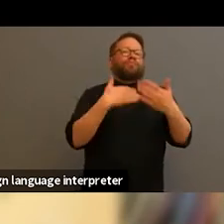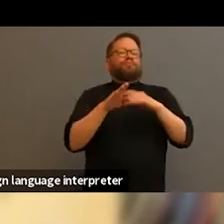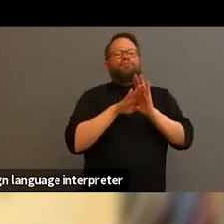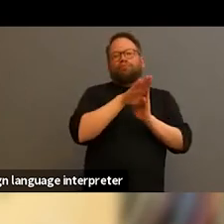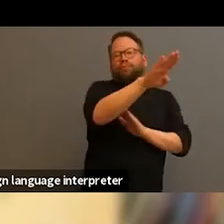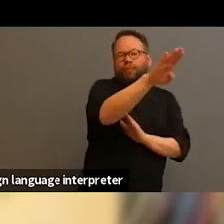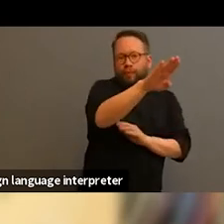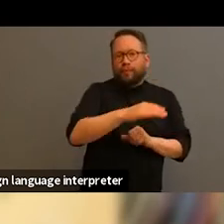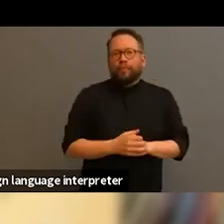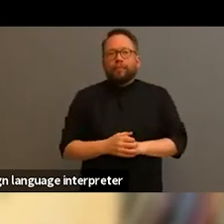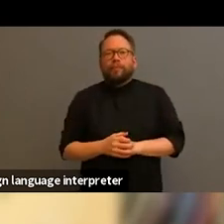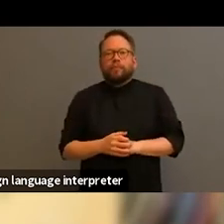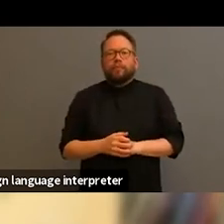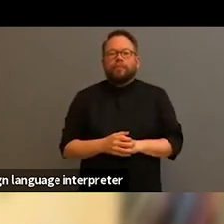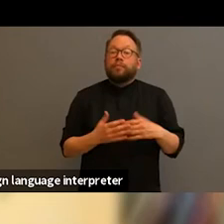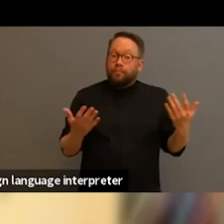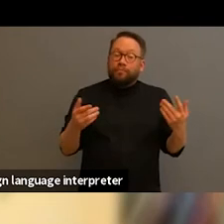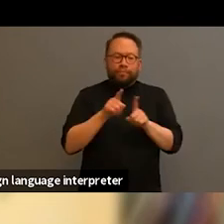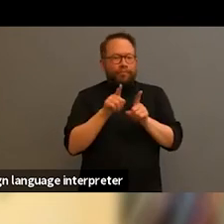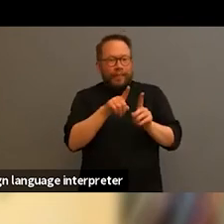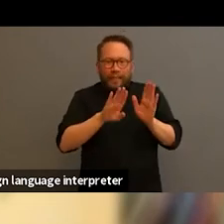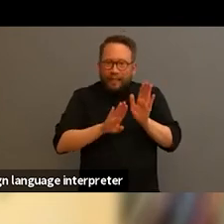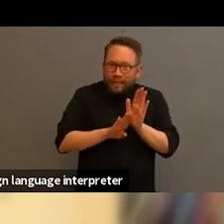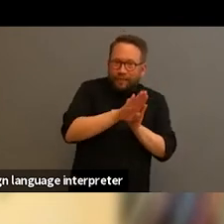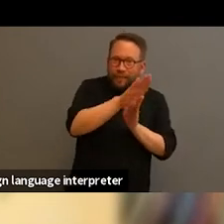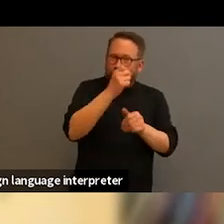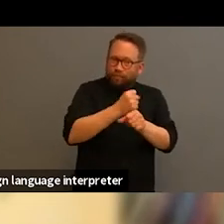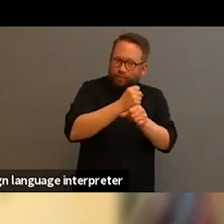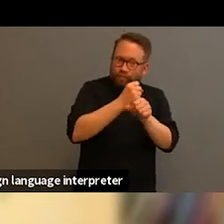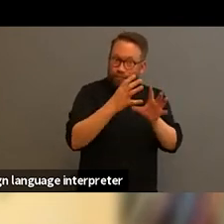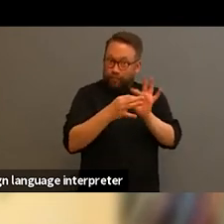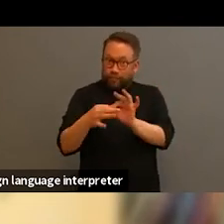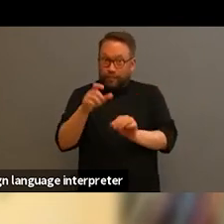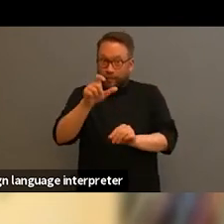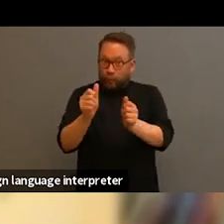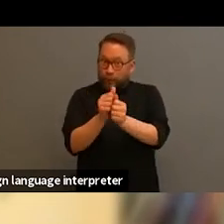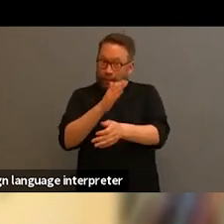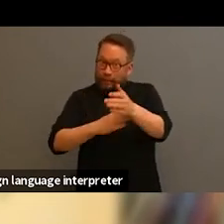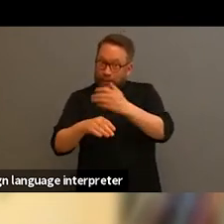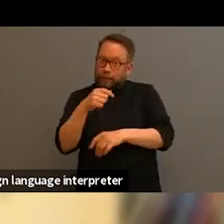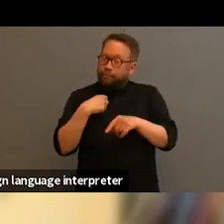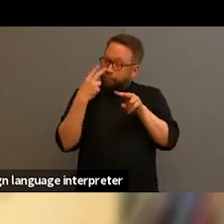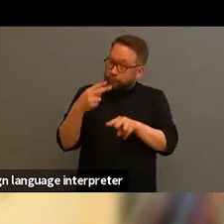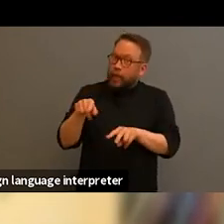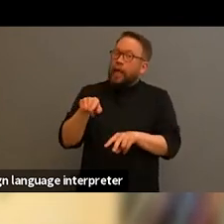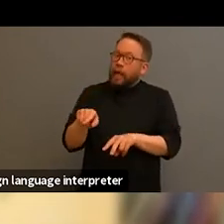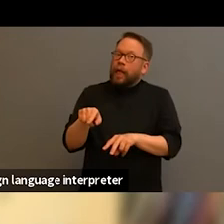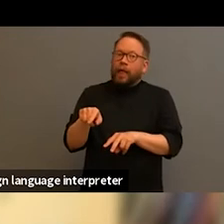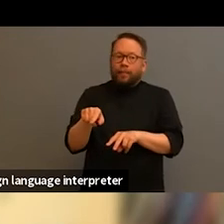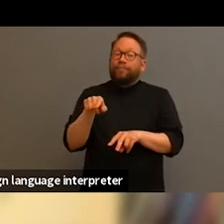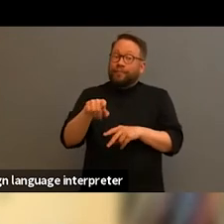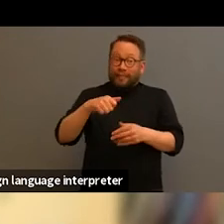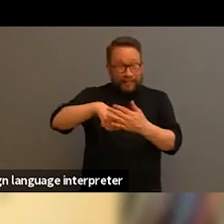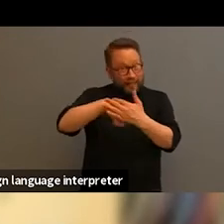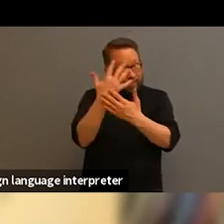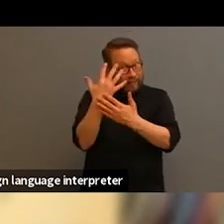work in disability, we are often looking at our Nordic neighbors when creating new reforms